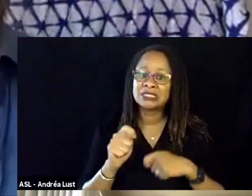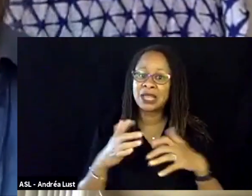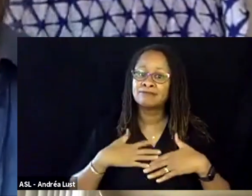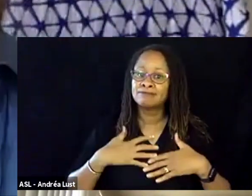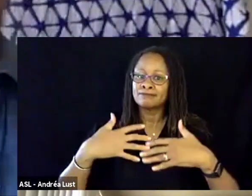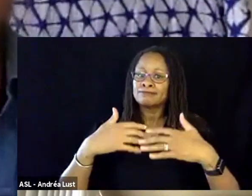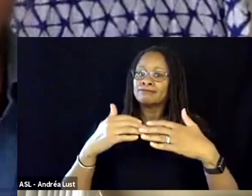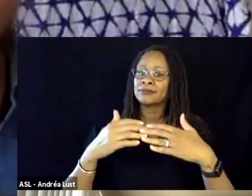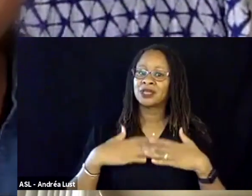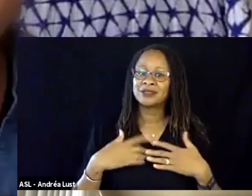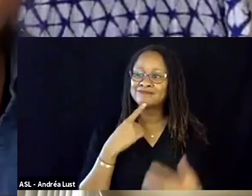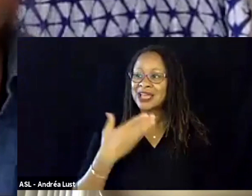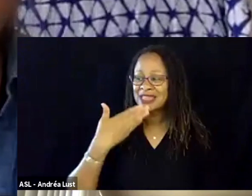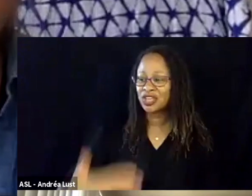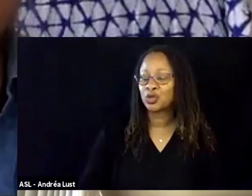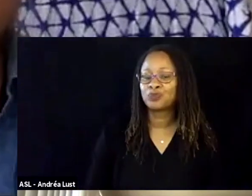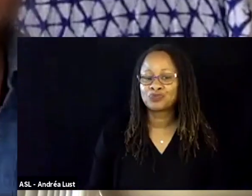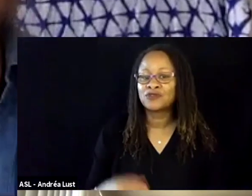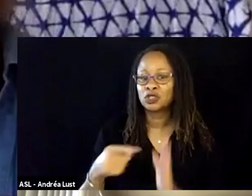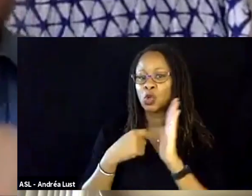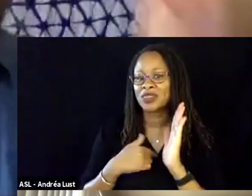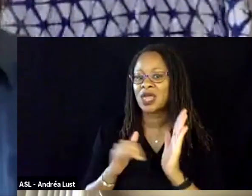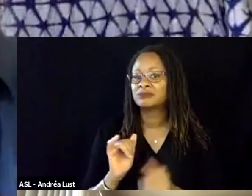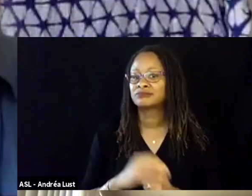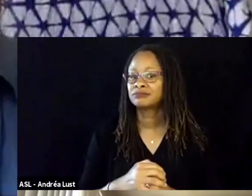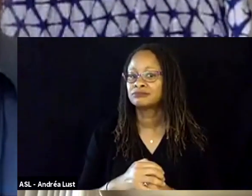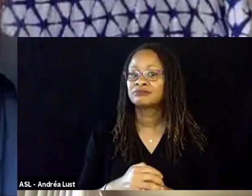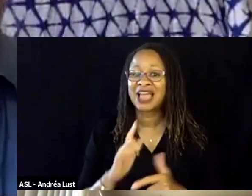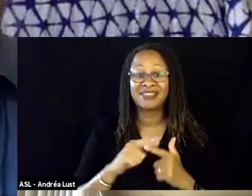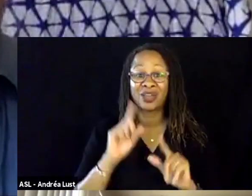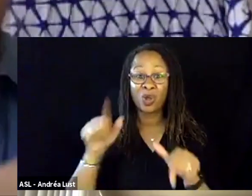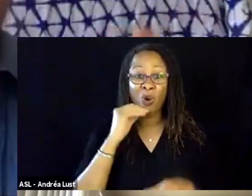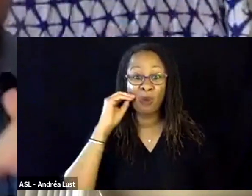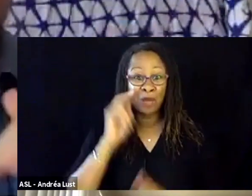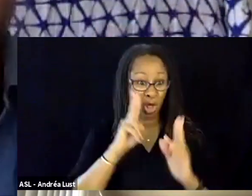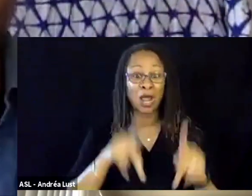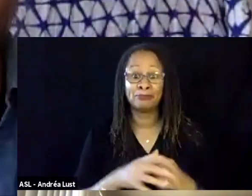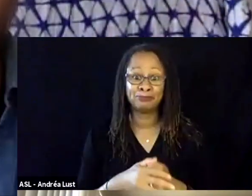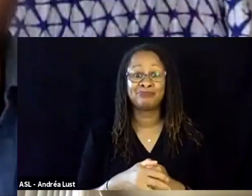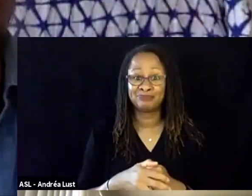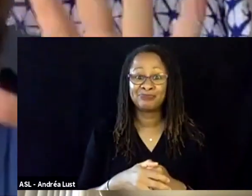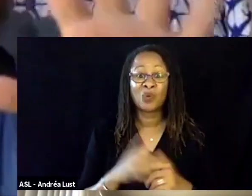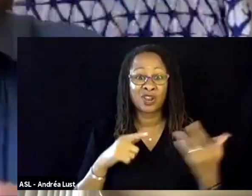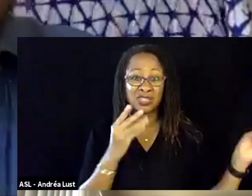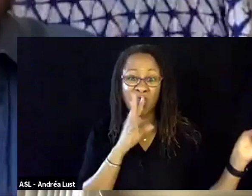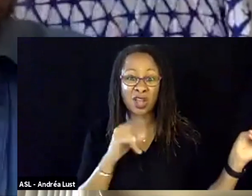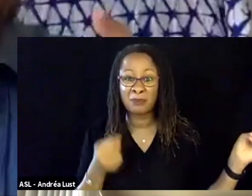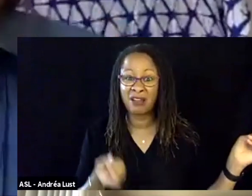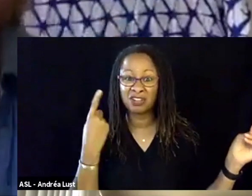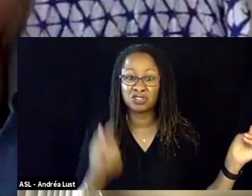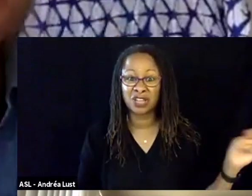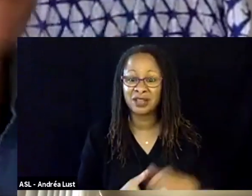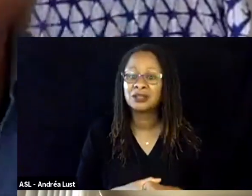breath, say thank you for pointing that out, and then go home and look it up. What were they talking about, right? We're always